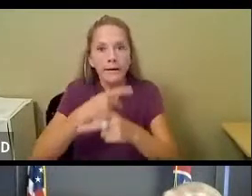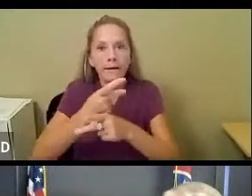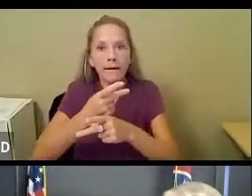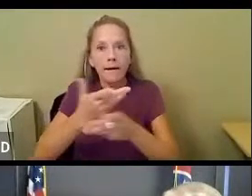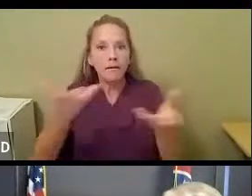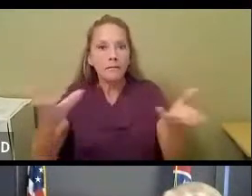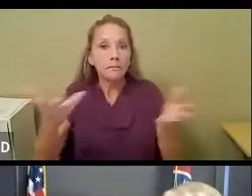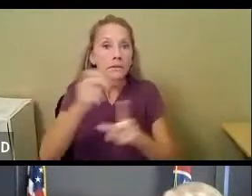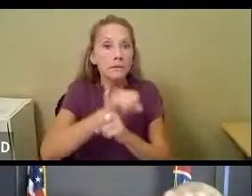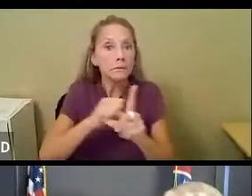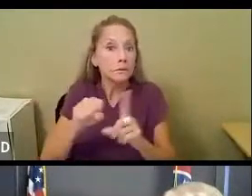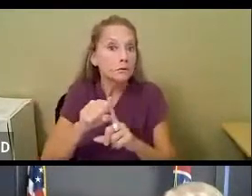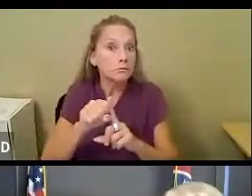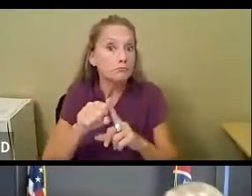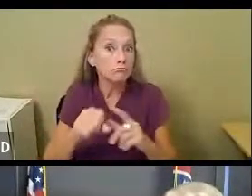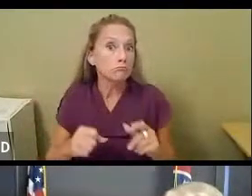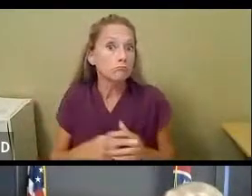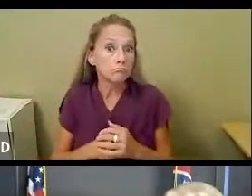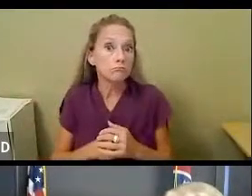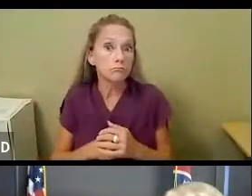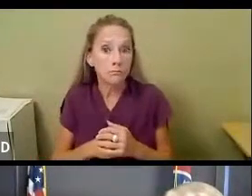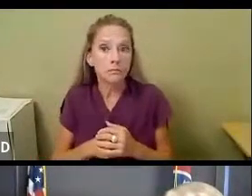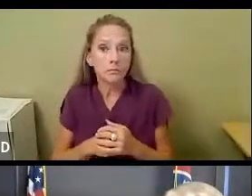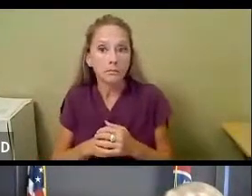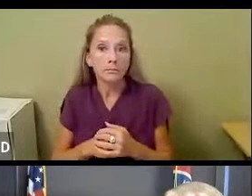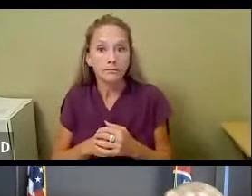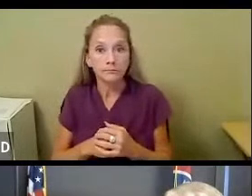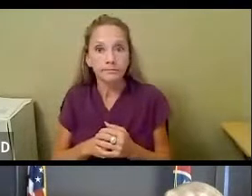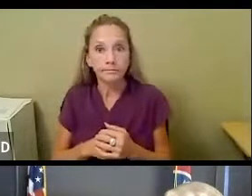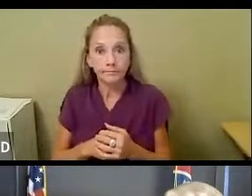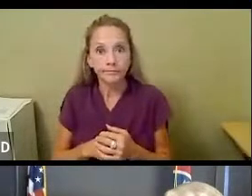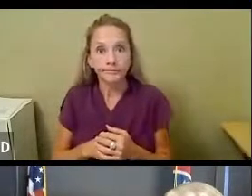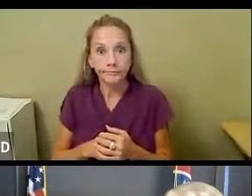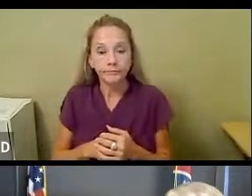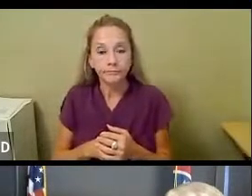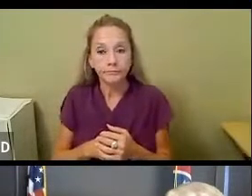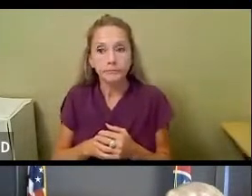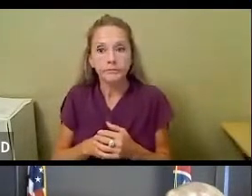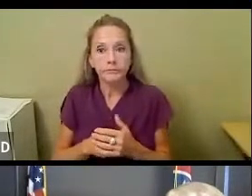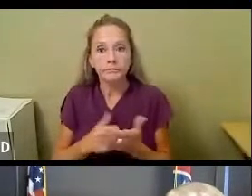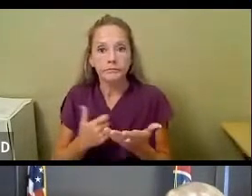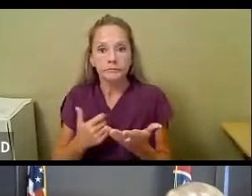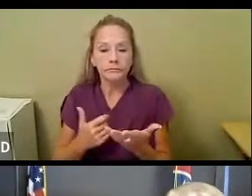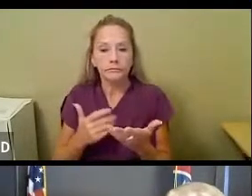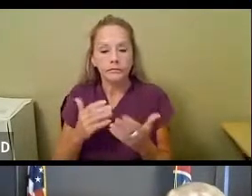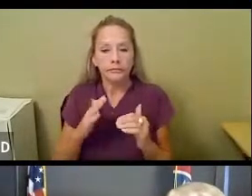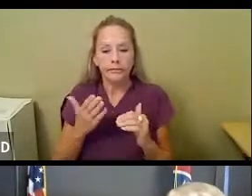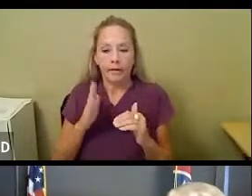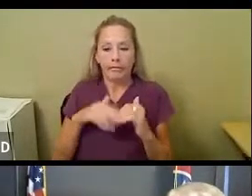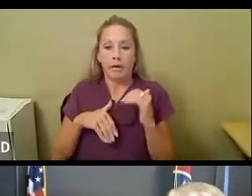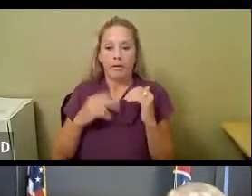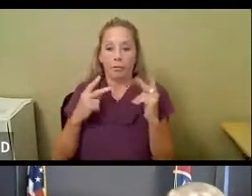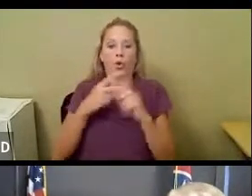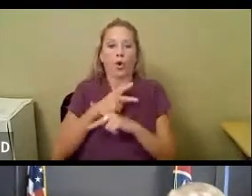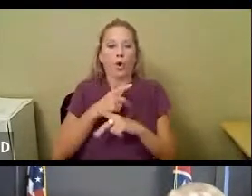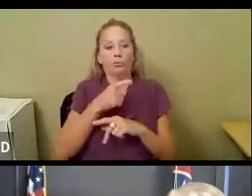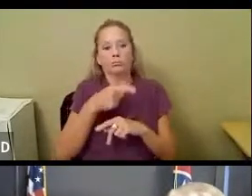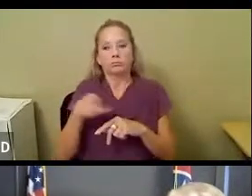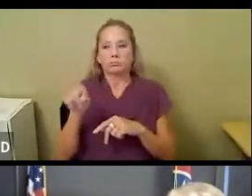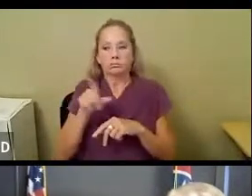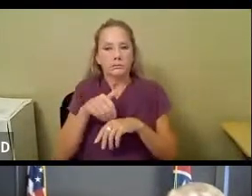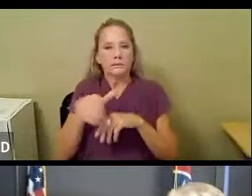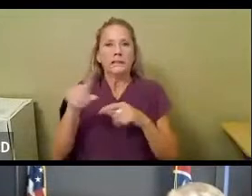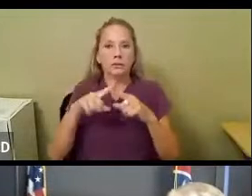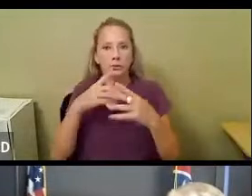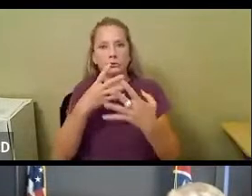this kind of situation. rather than going to the worst case scenario of putting someone in jail for 30 days. I